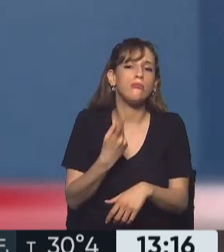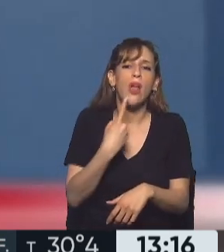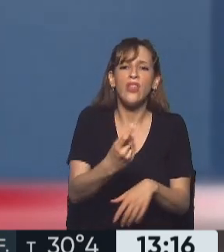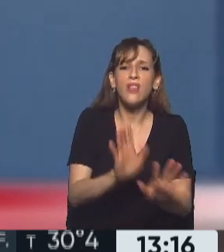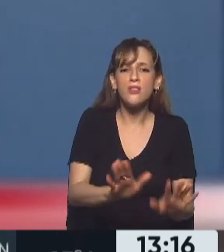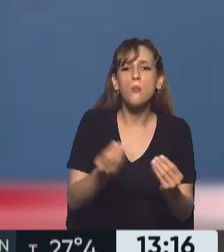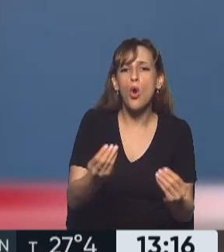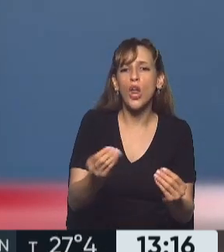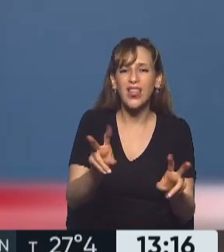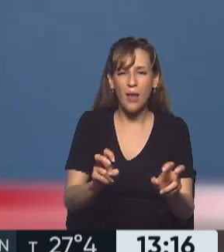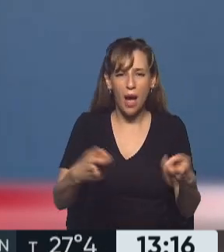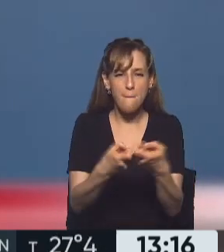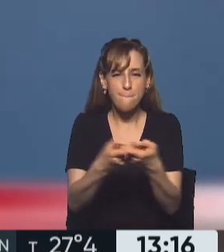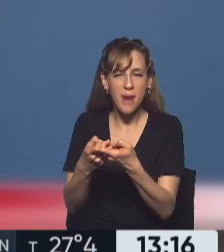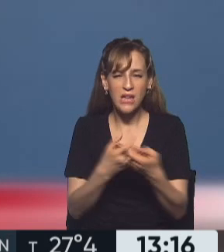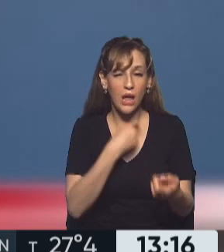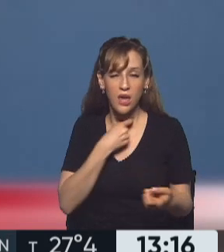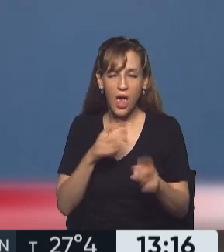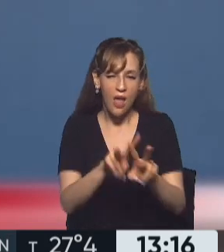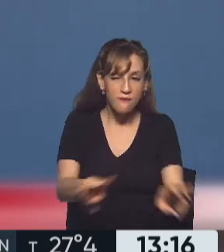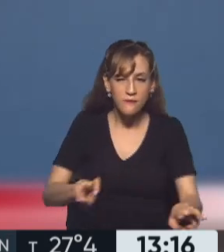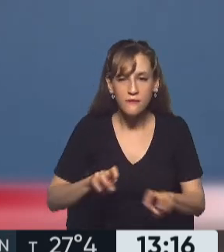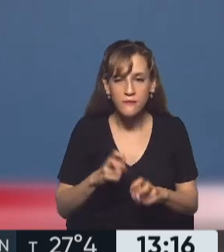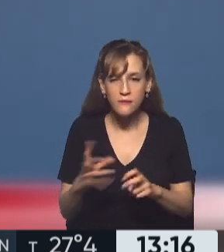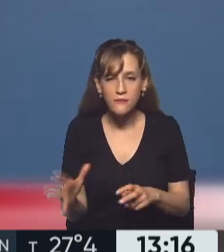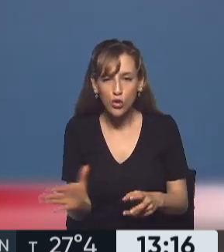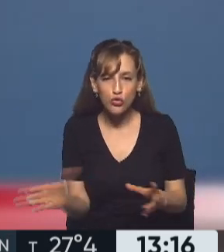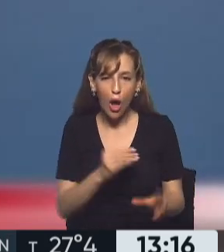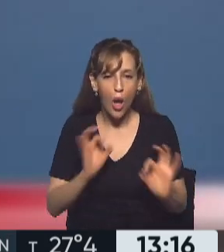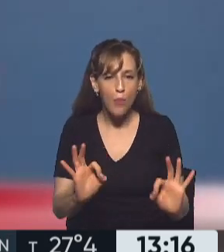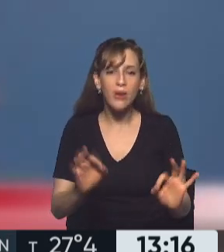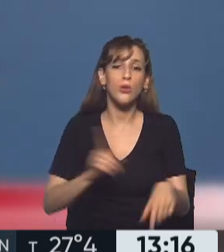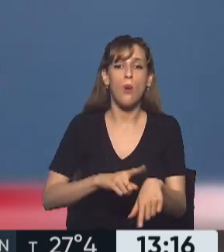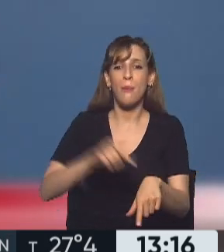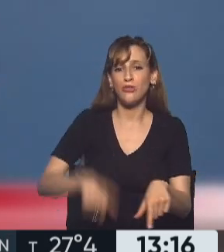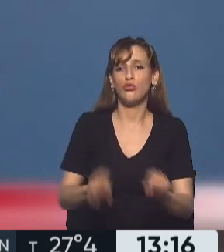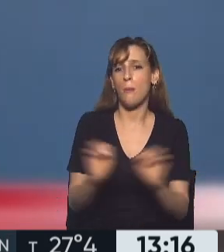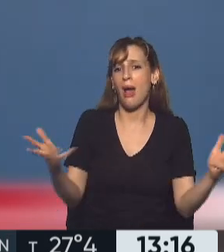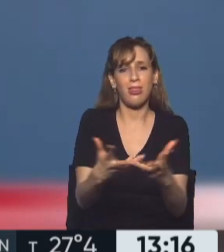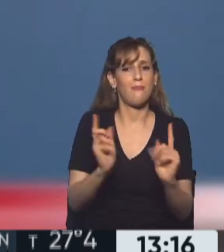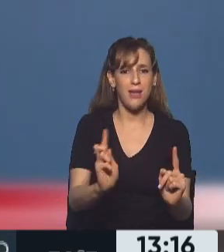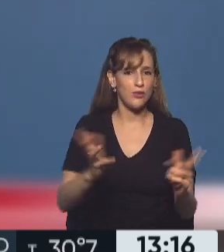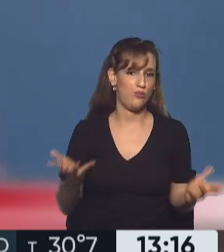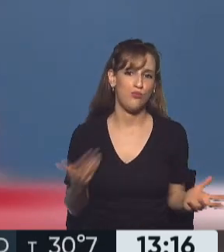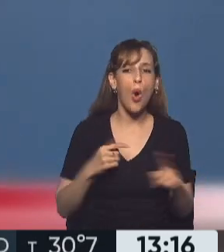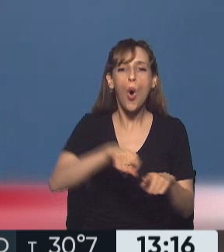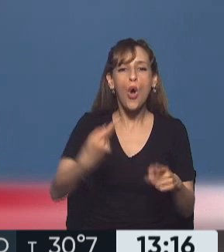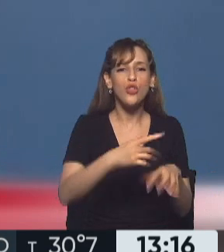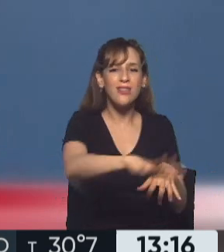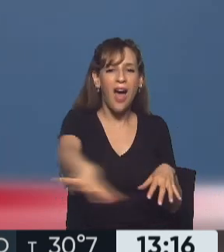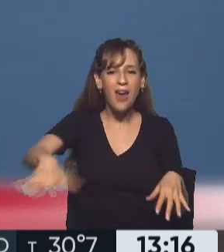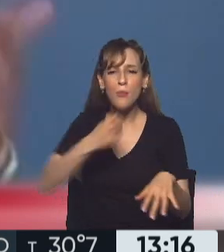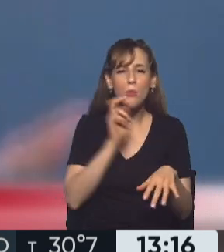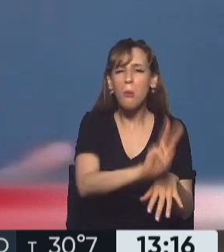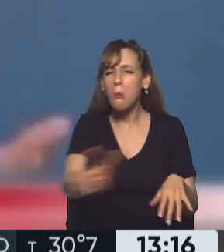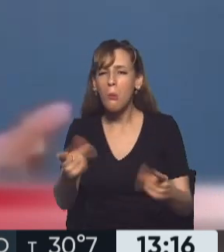call it corporate greed, sure. You could call it jacking up prices during a pandemic. There are other areas where we've